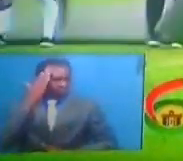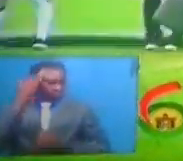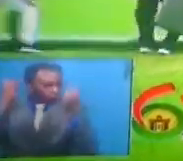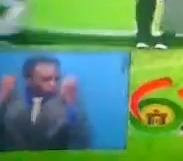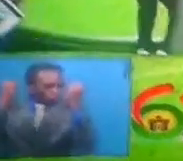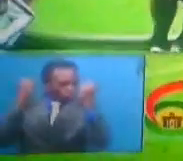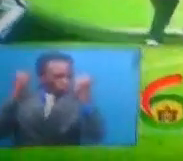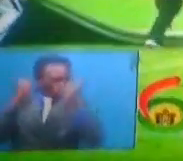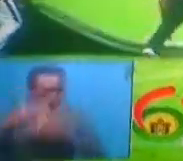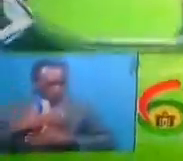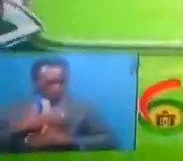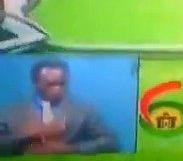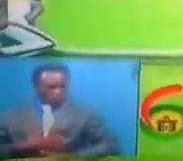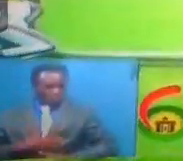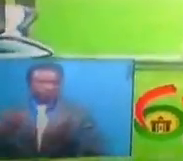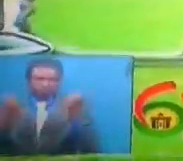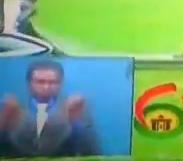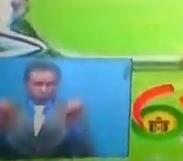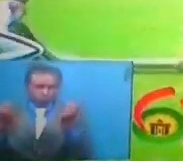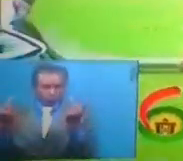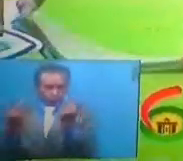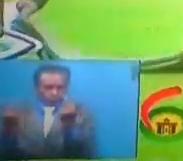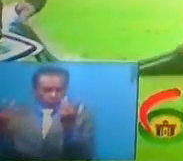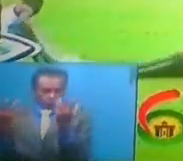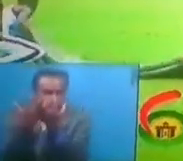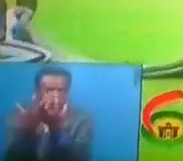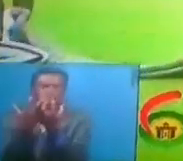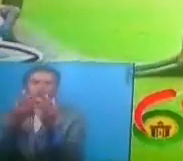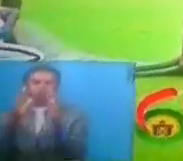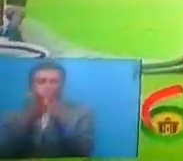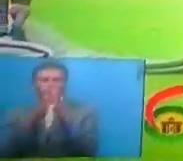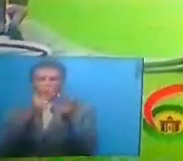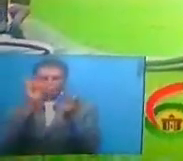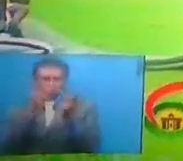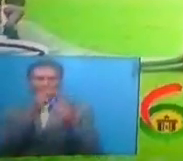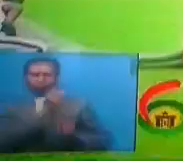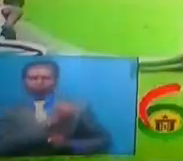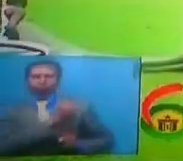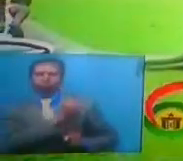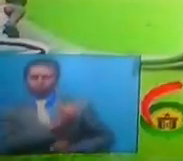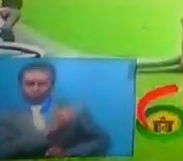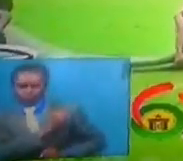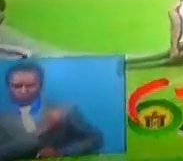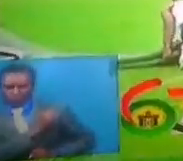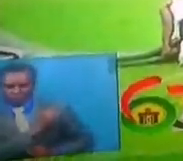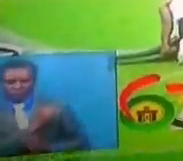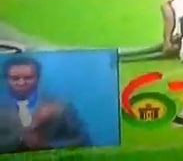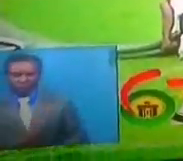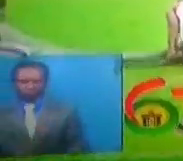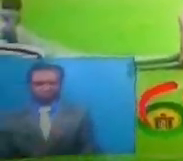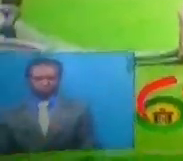torturous experiences, and then you need a strong body to be able to withstand the very physically demanding